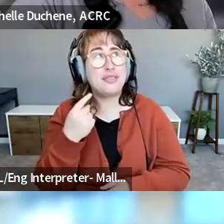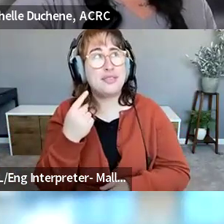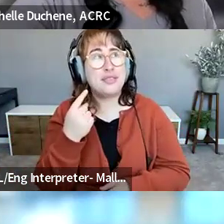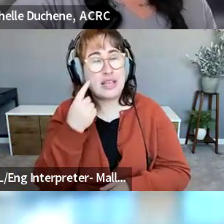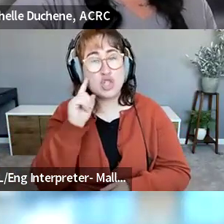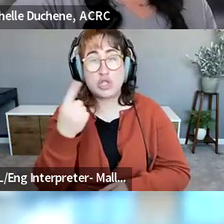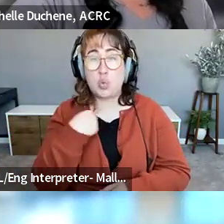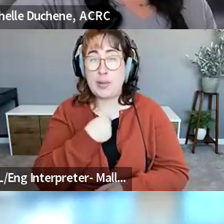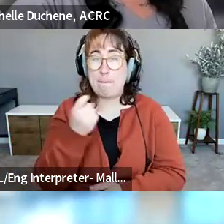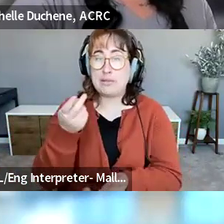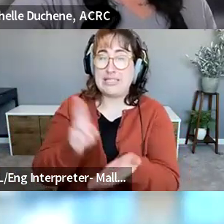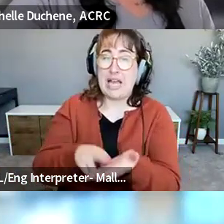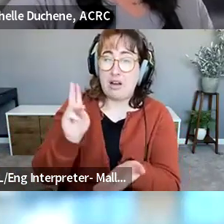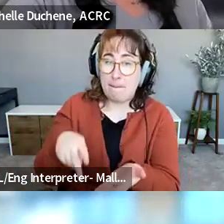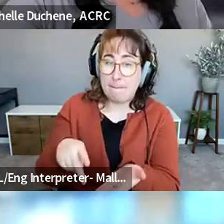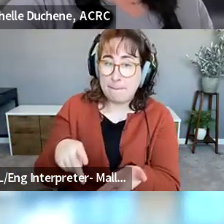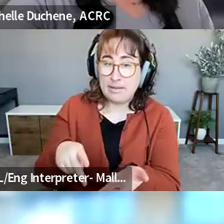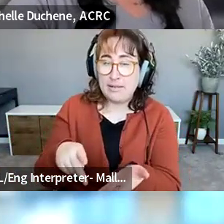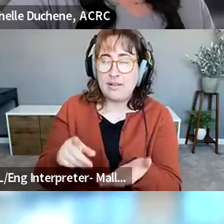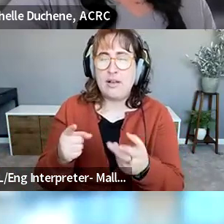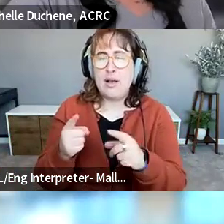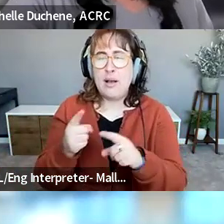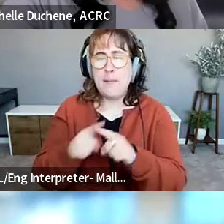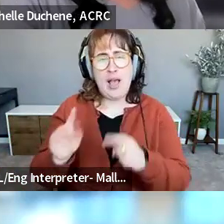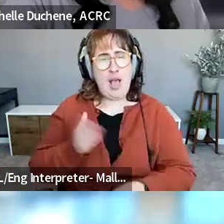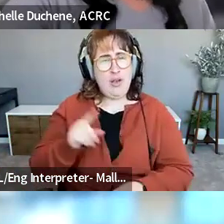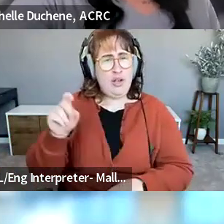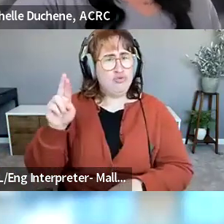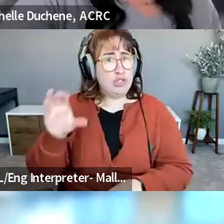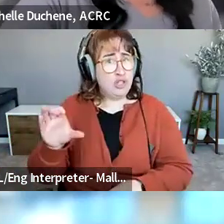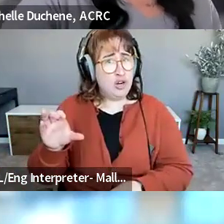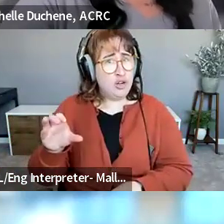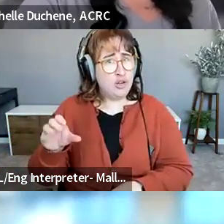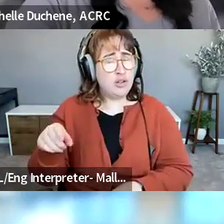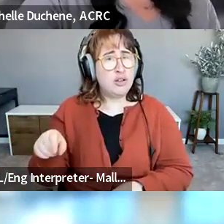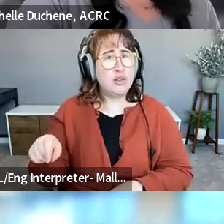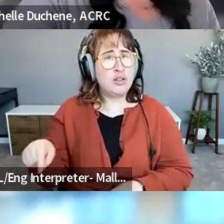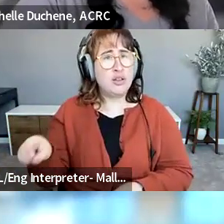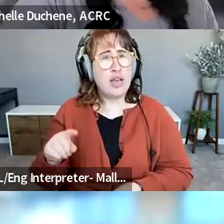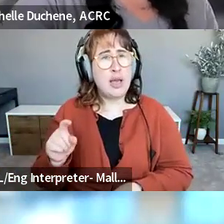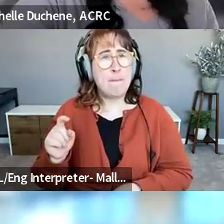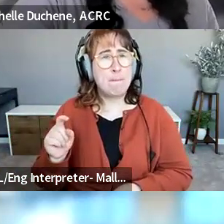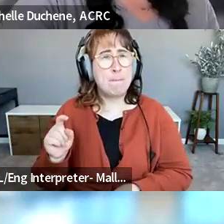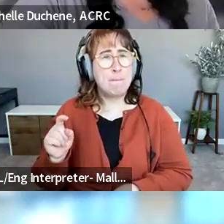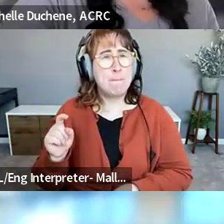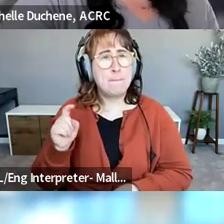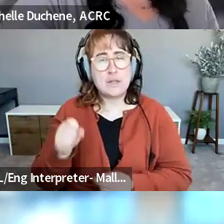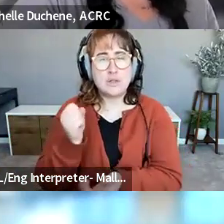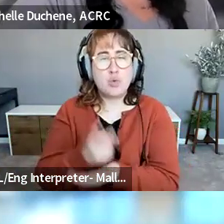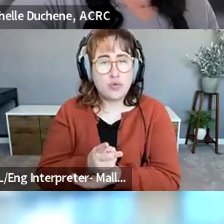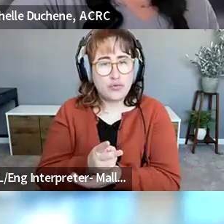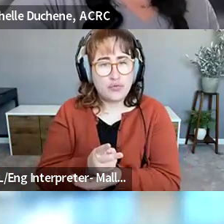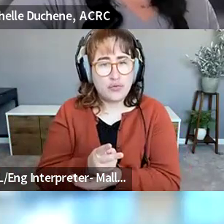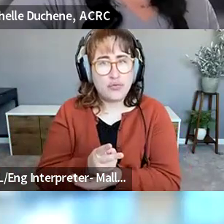signed up for it, but is it our regional center that has to approve or